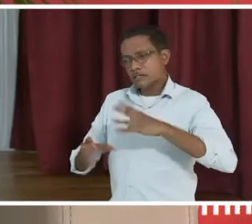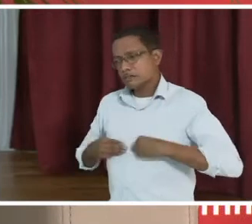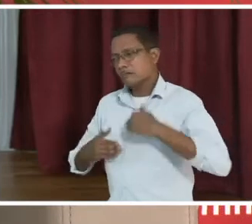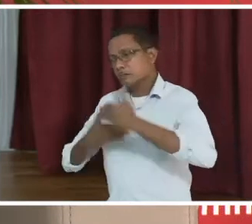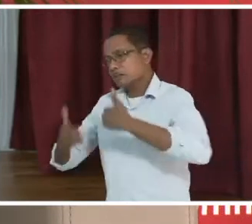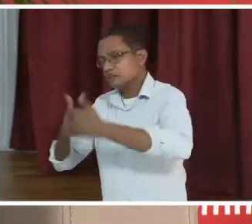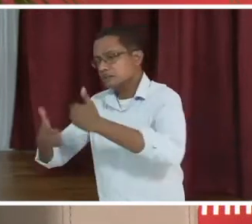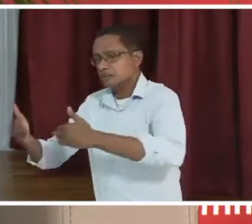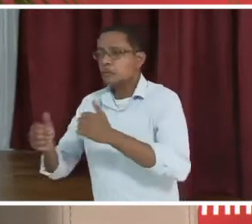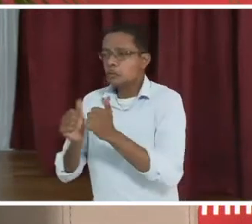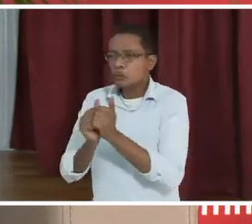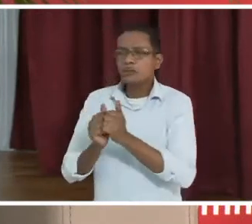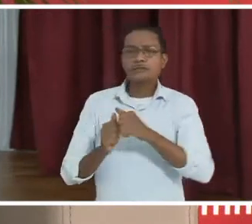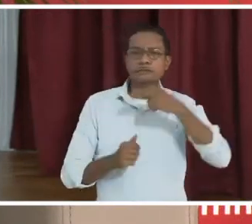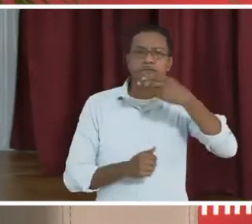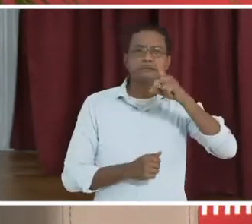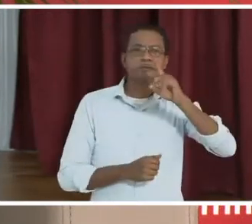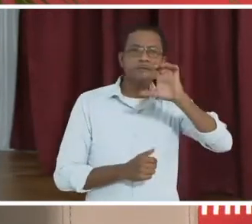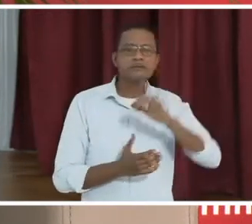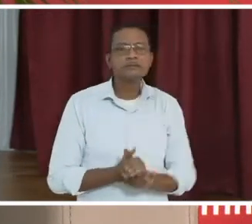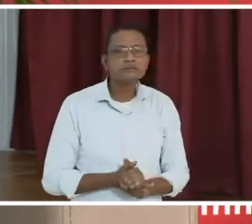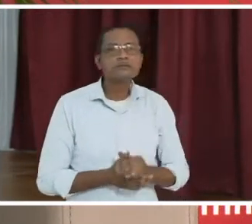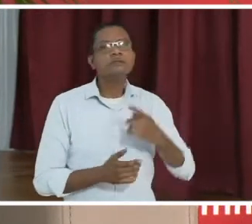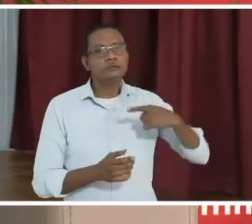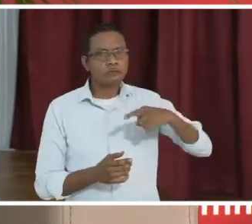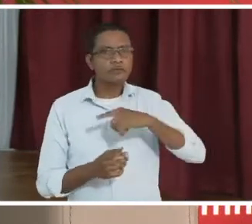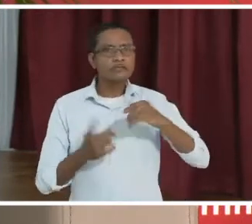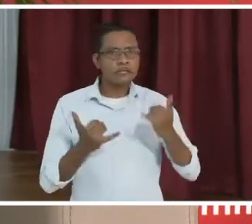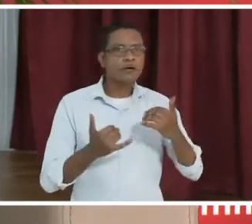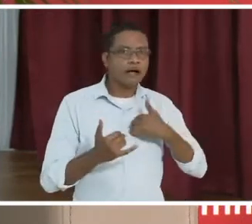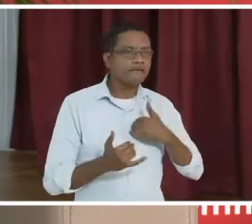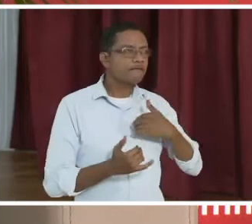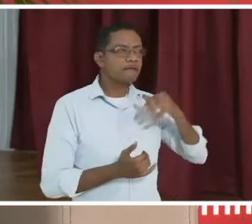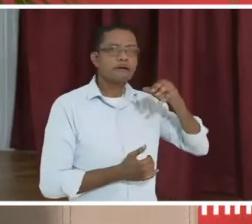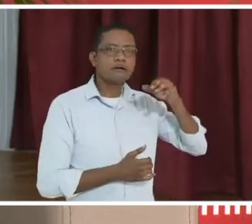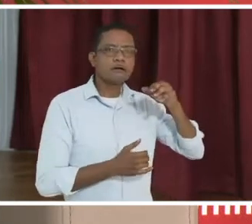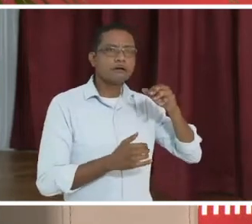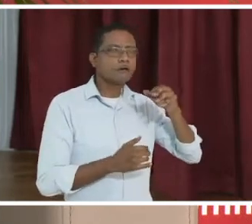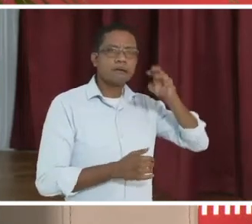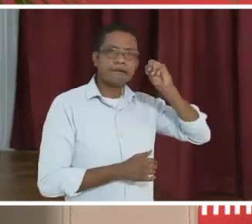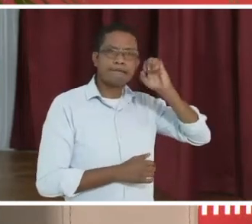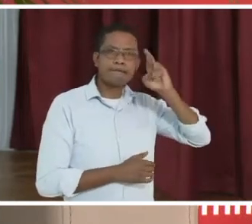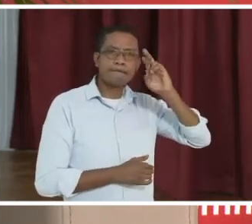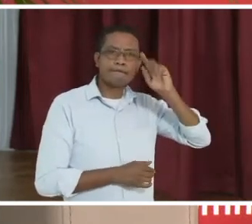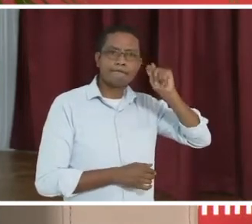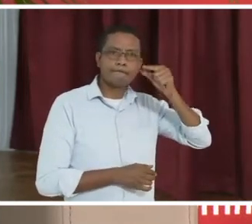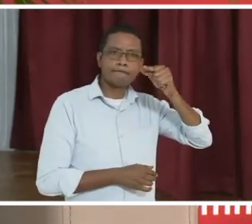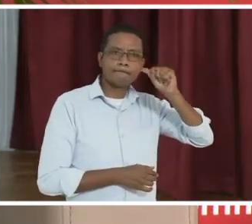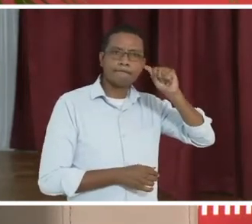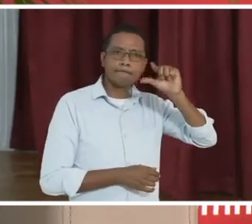completed, we are now in a position to have our mortgage attorney prepare what is called the deed of